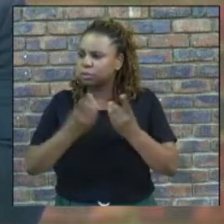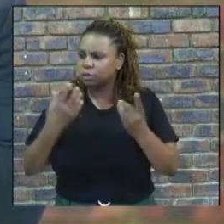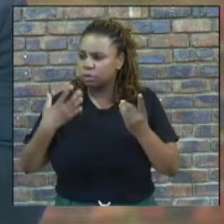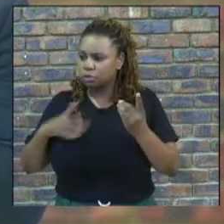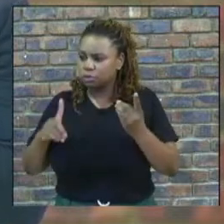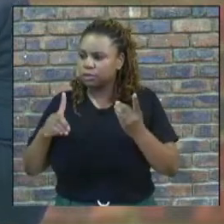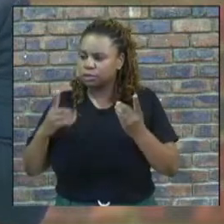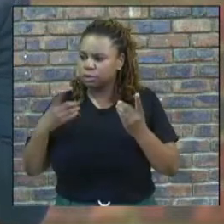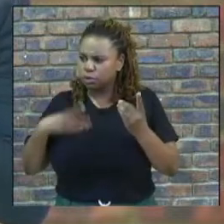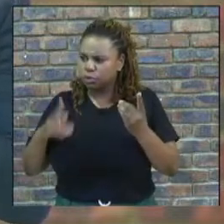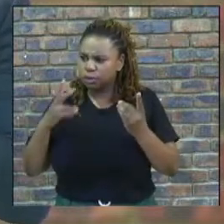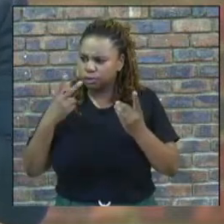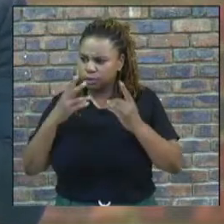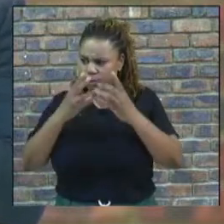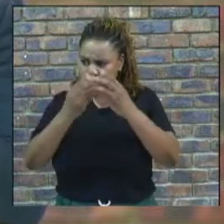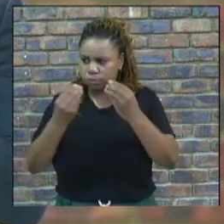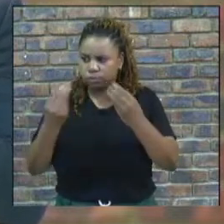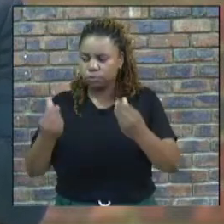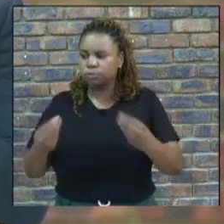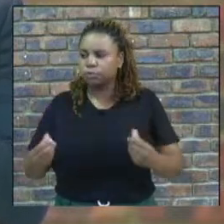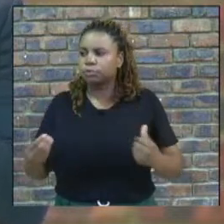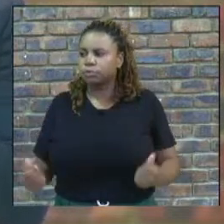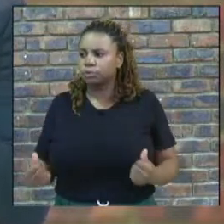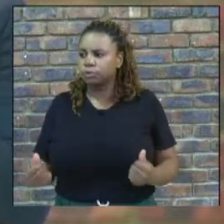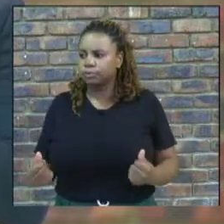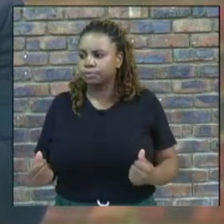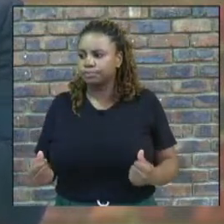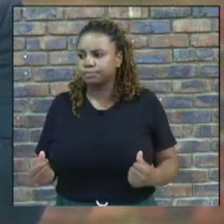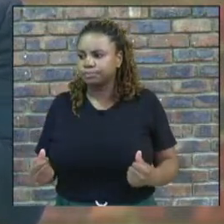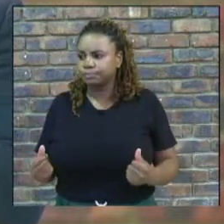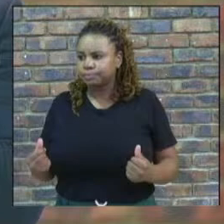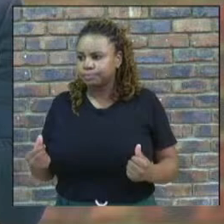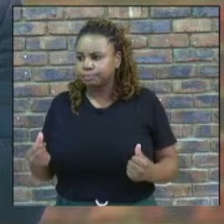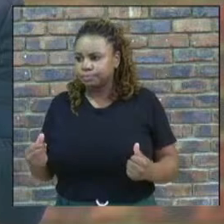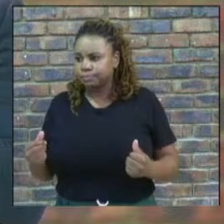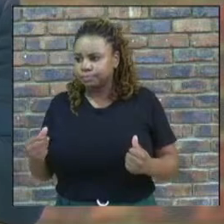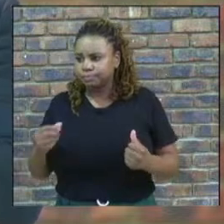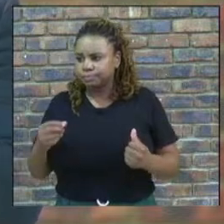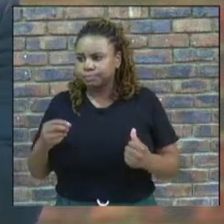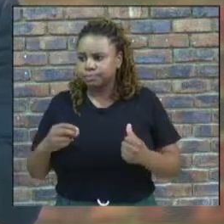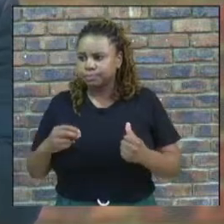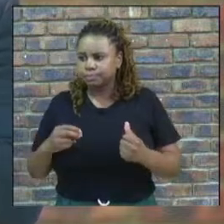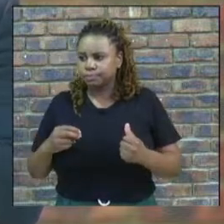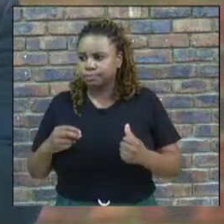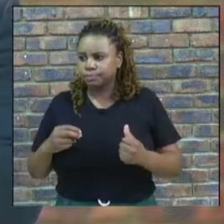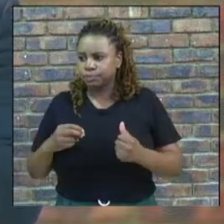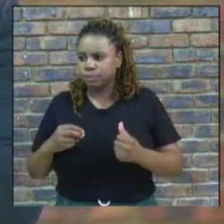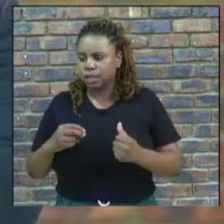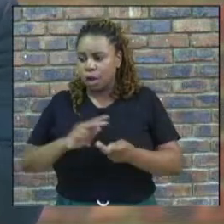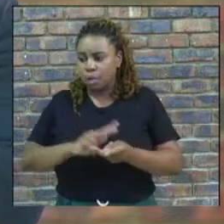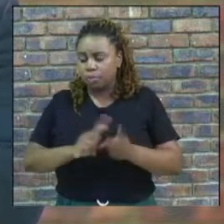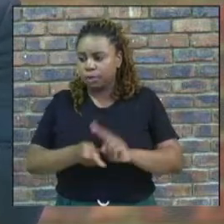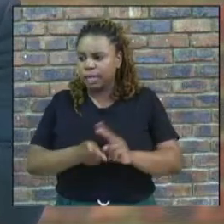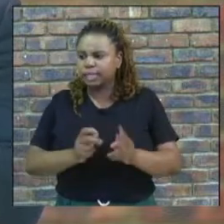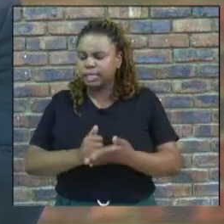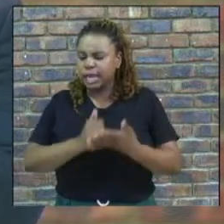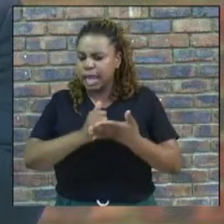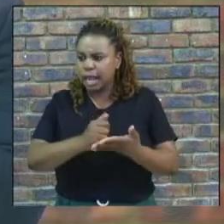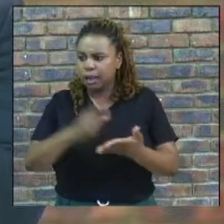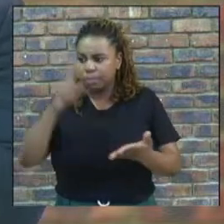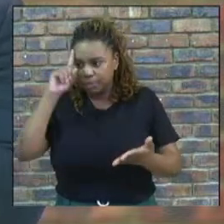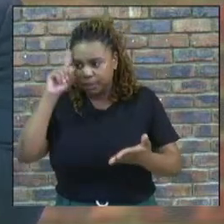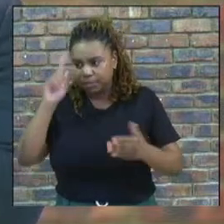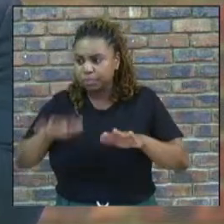solution around gore re tlo thusa jwang batho ba senang le tšhelete mara ba nang le maikemišetšo